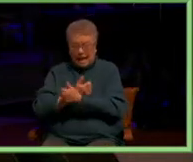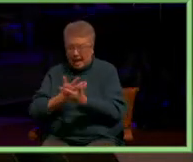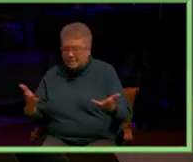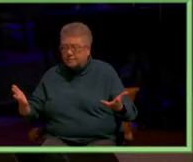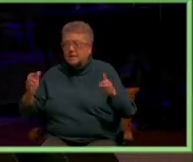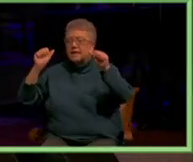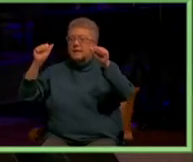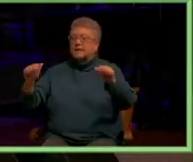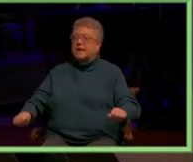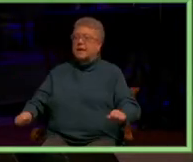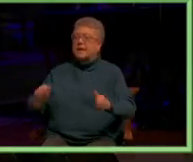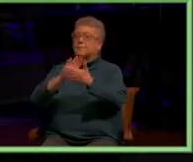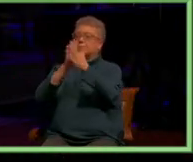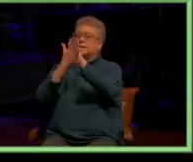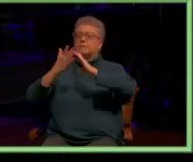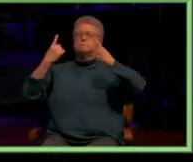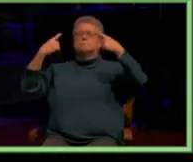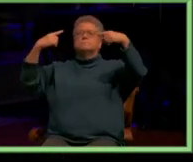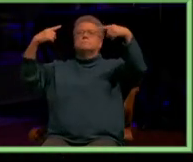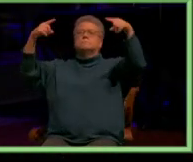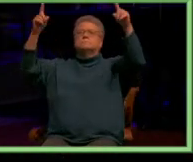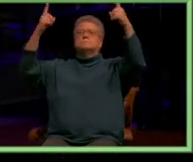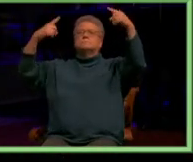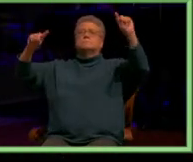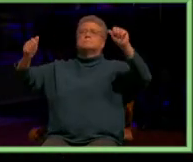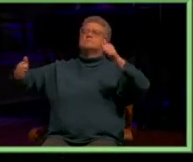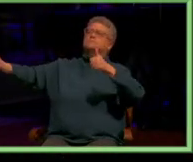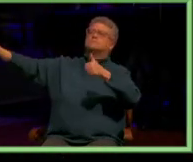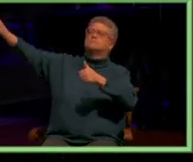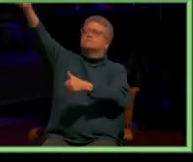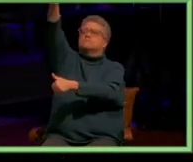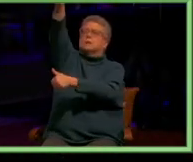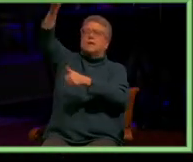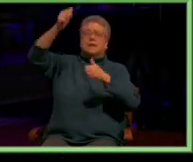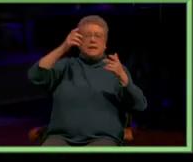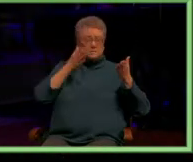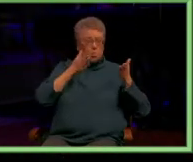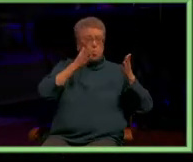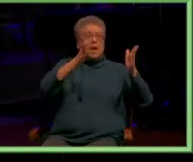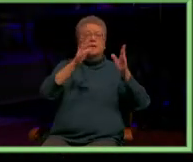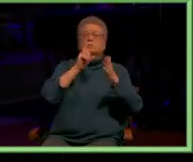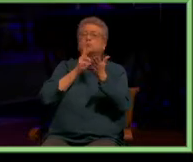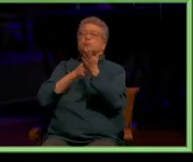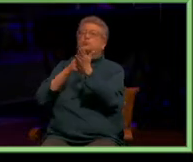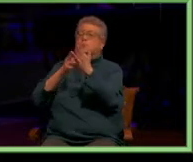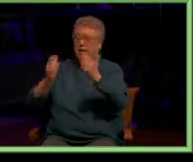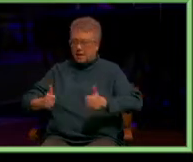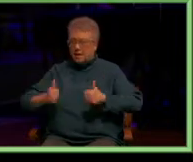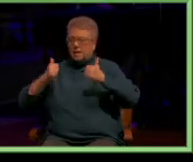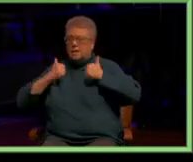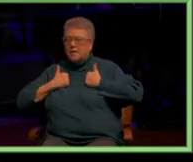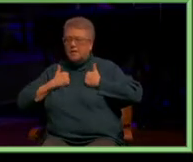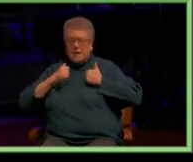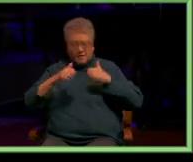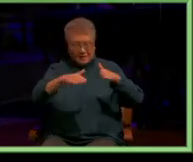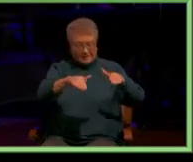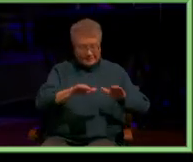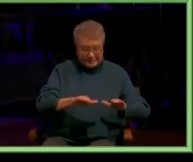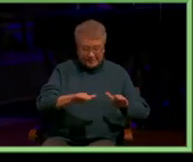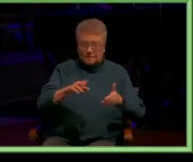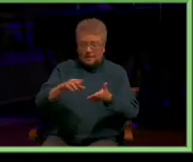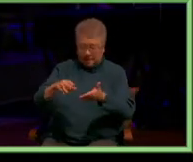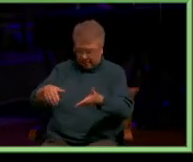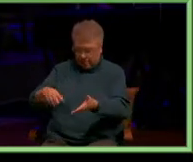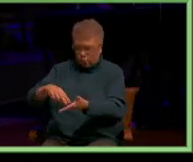be preeminent. He is the way, the truth, and the life. He is the resurrection from the dead. He is the